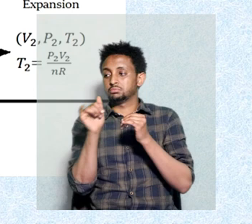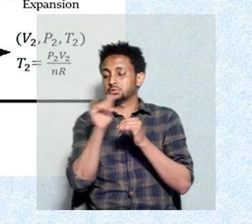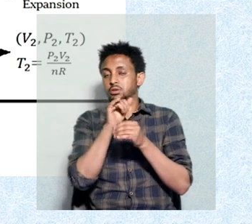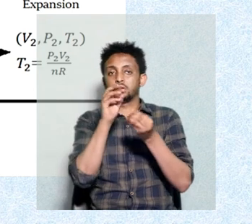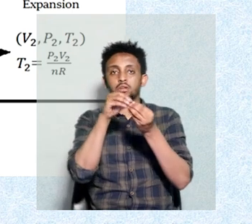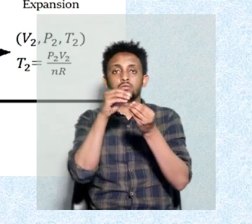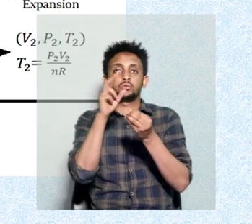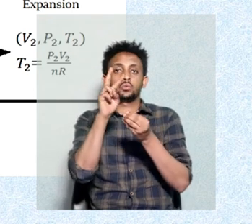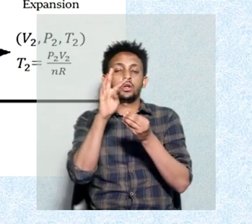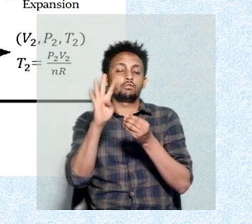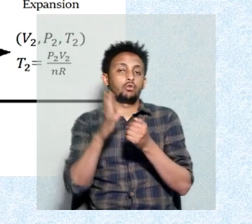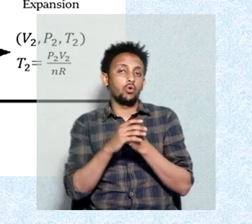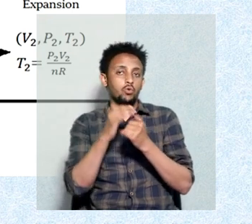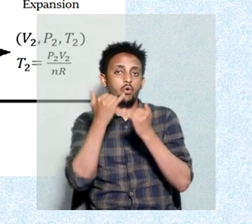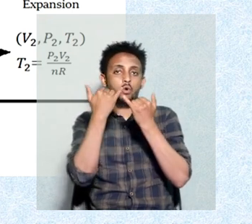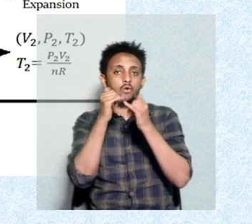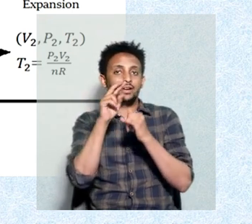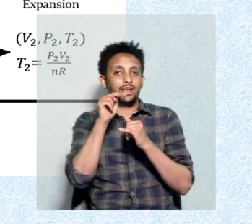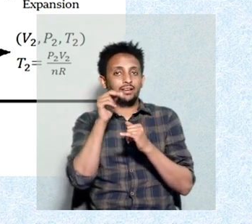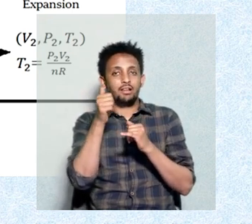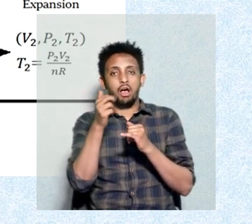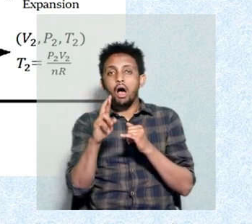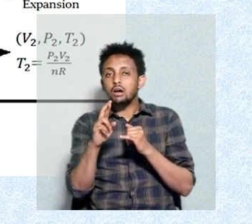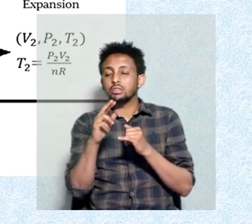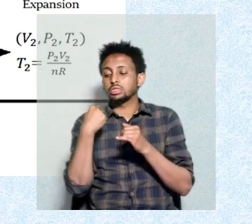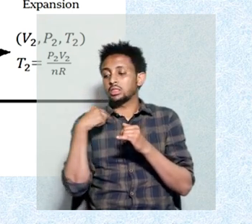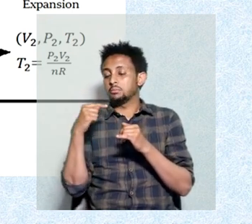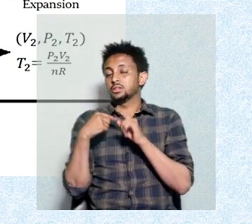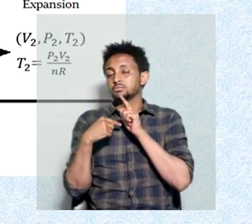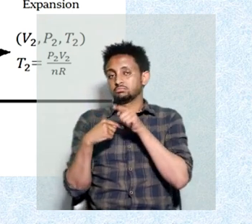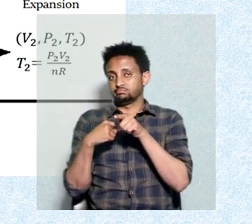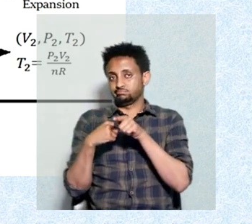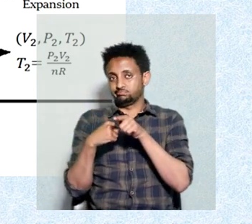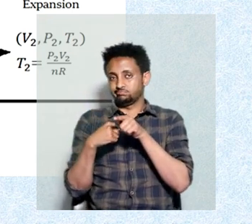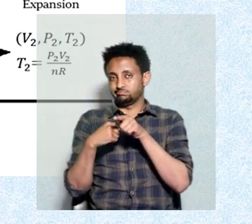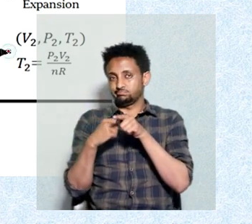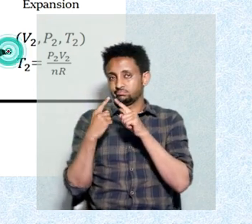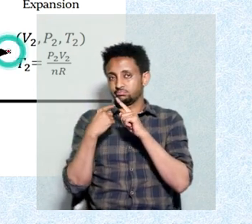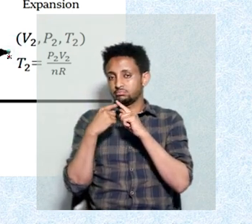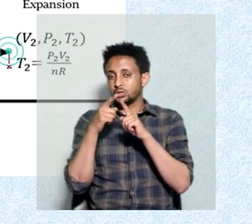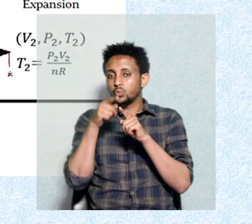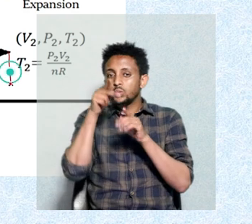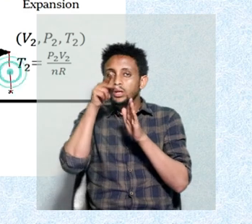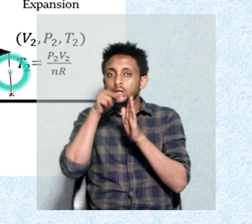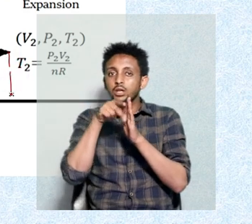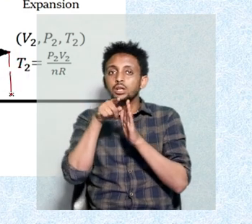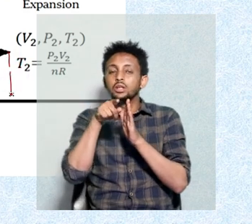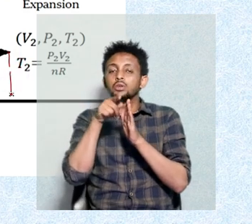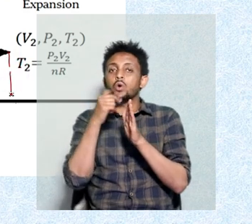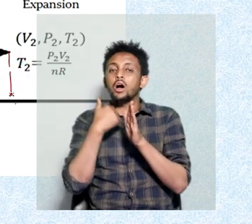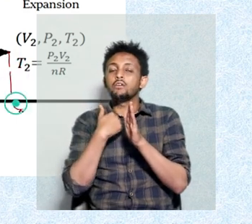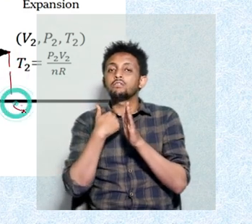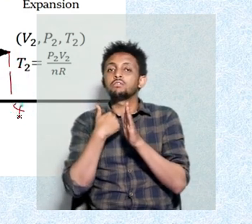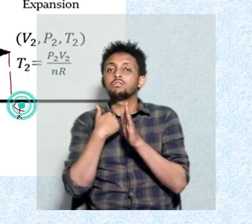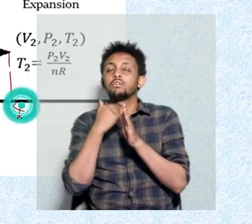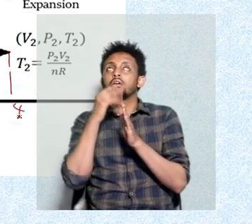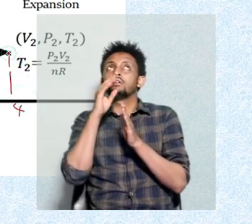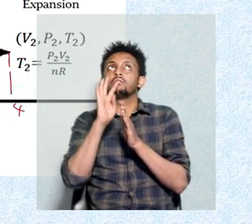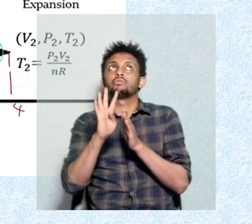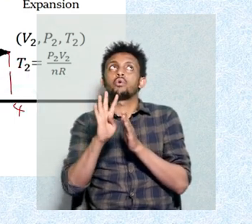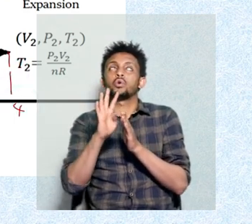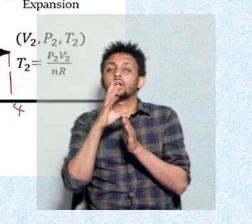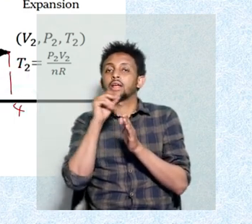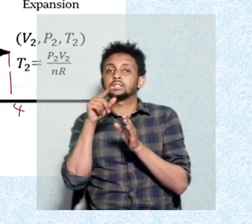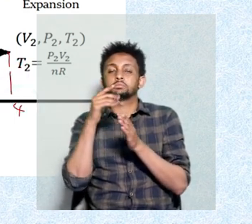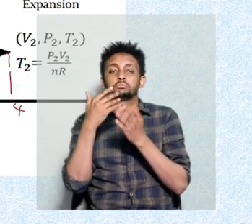point, it gives us 24 over nr, so that the temperature is this one. But when it came here, it might be like 4,